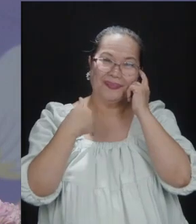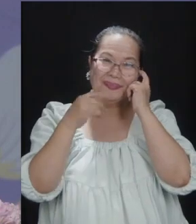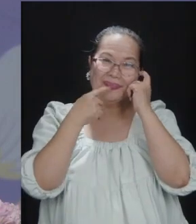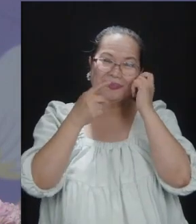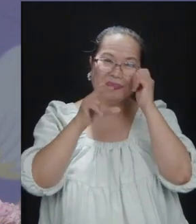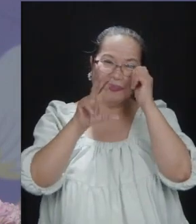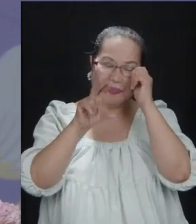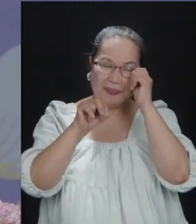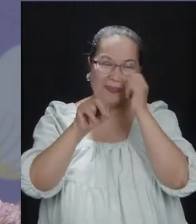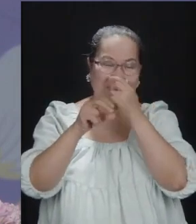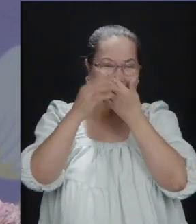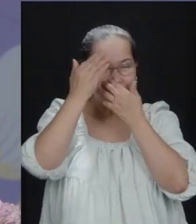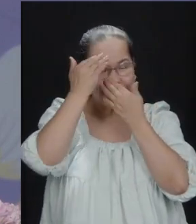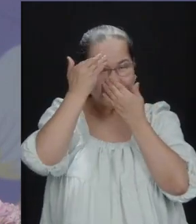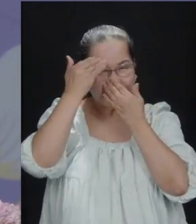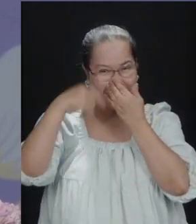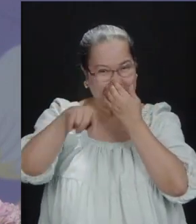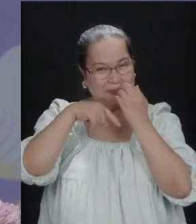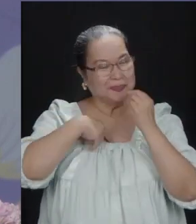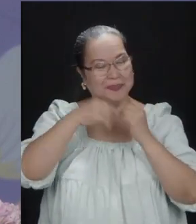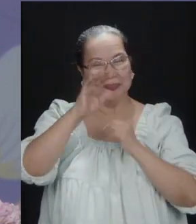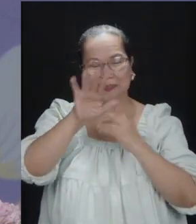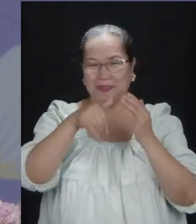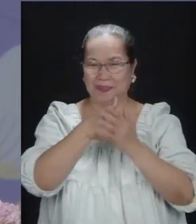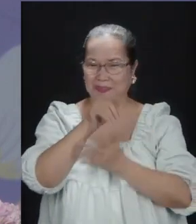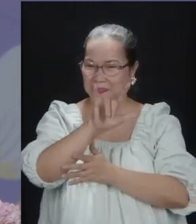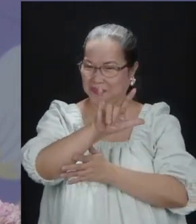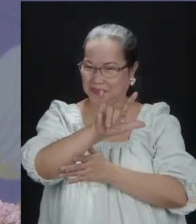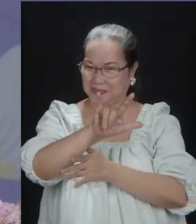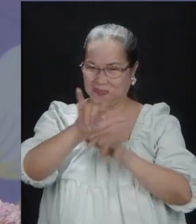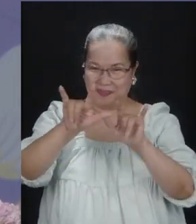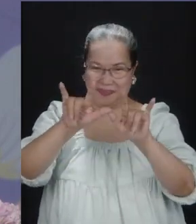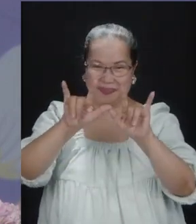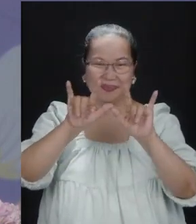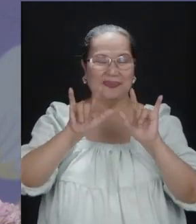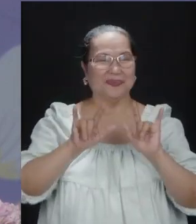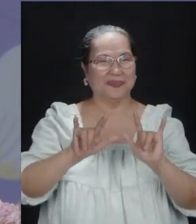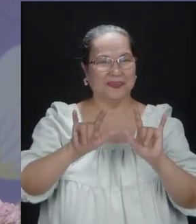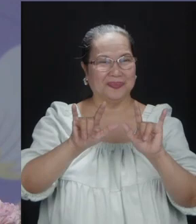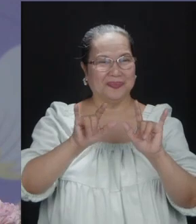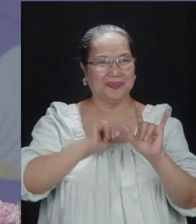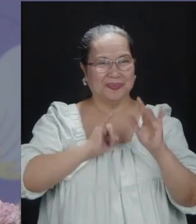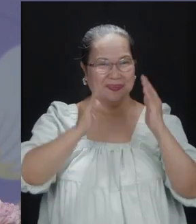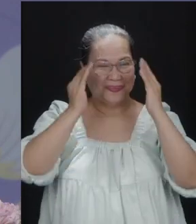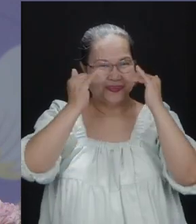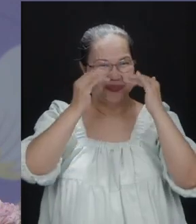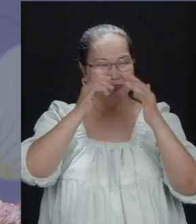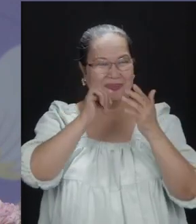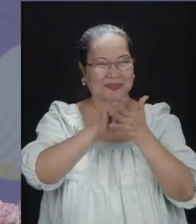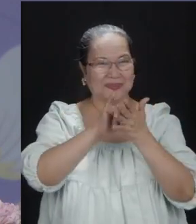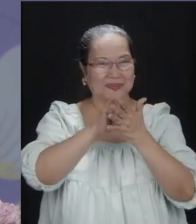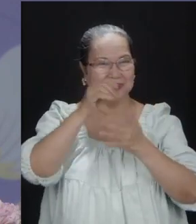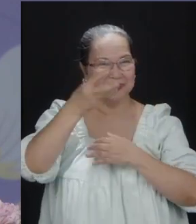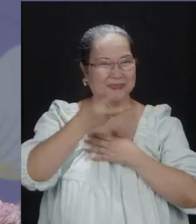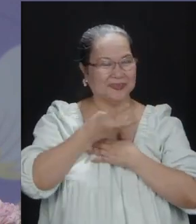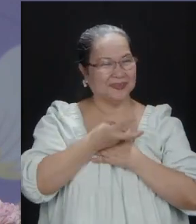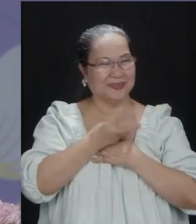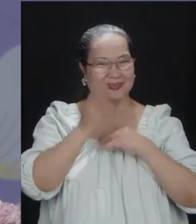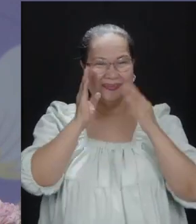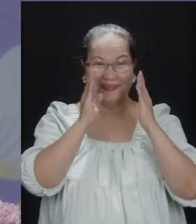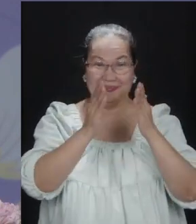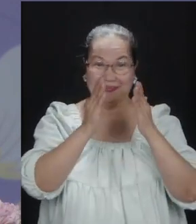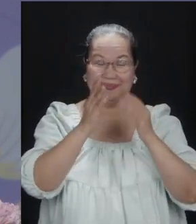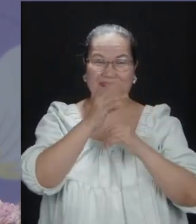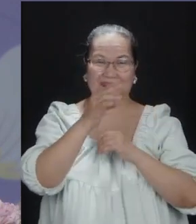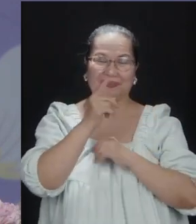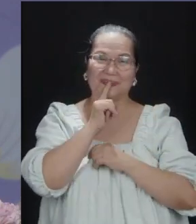know that we all love you. And I hope that you will enjoy the extra attention and the